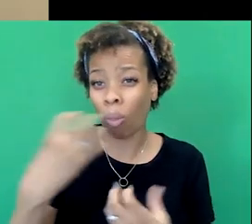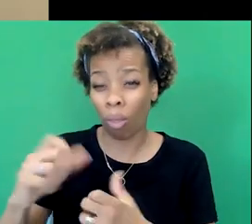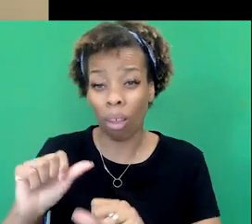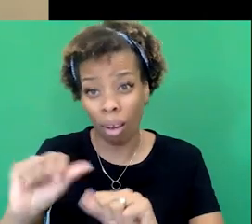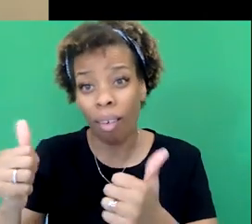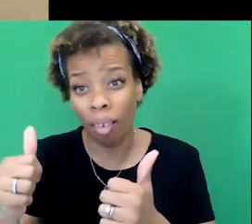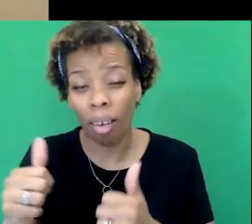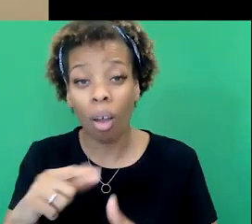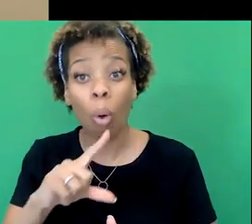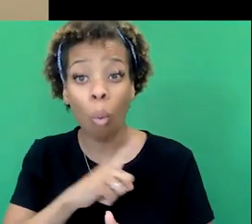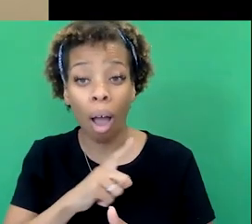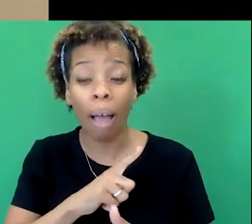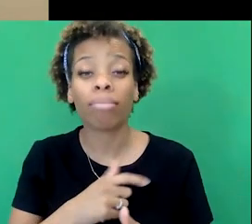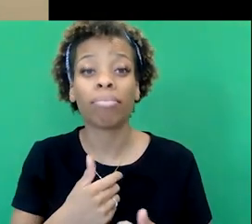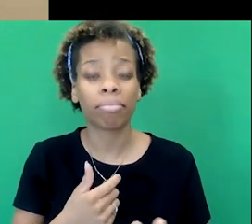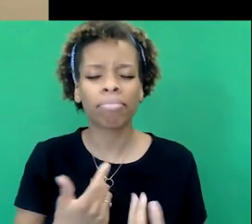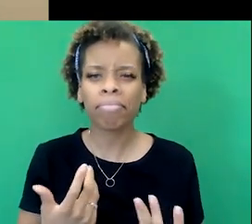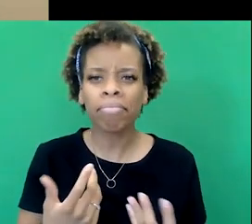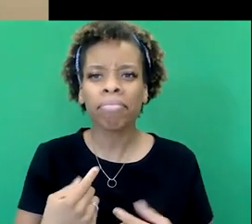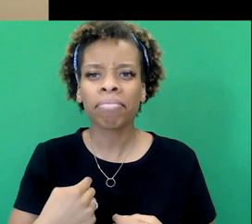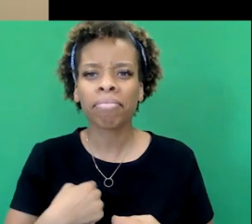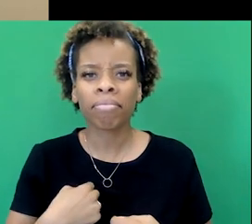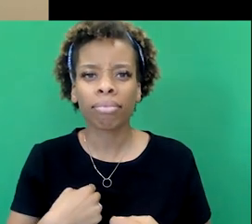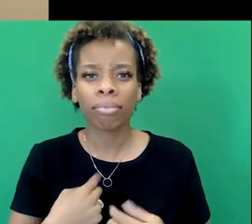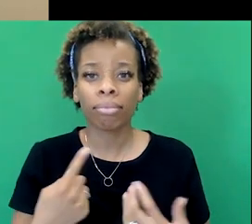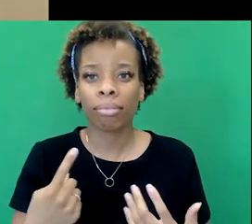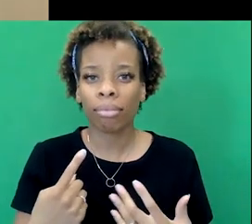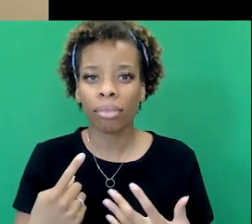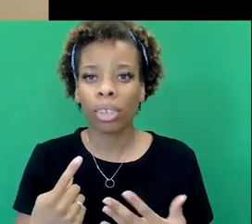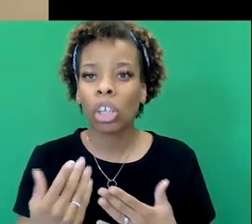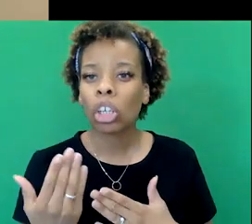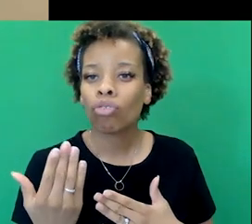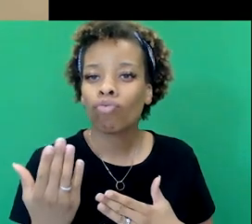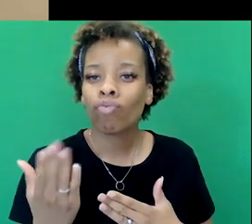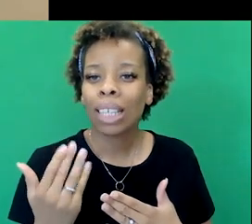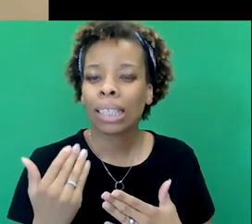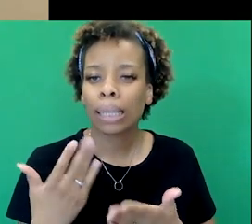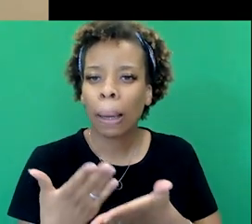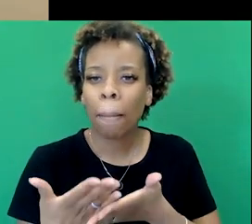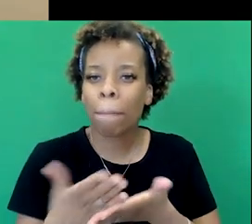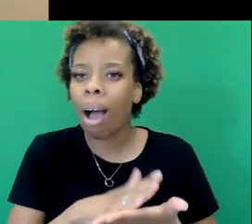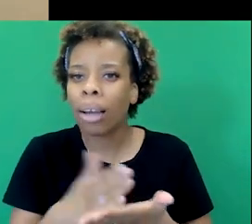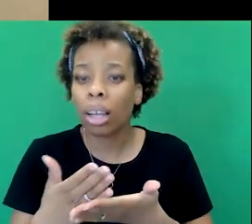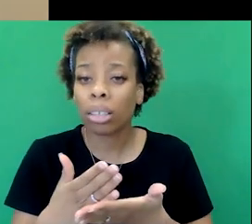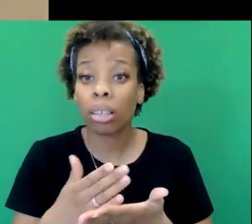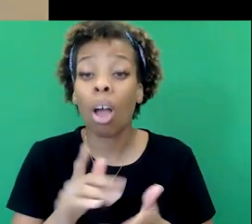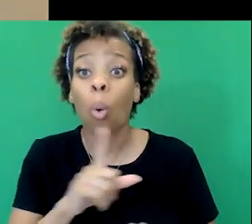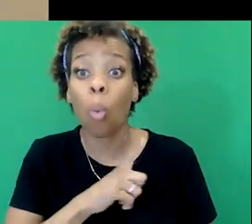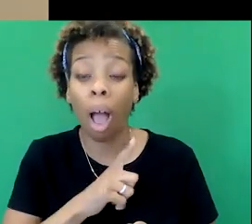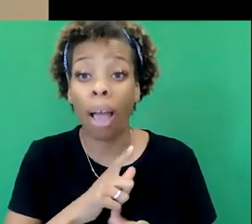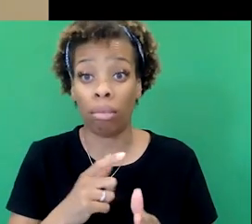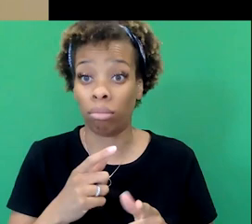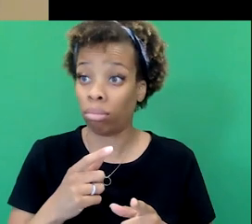well, which is that I never cease to be amazed by recency bias, by the idea that people look